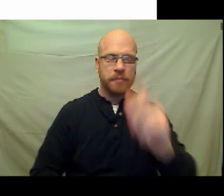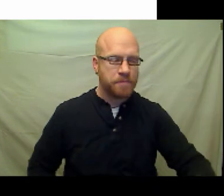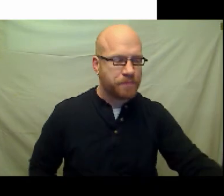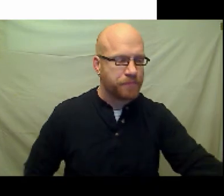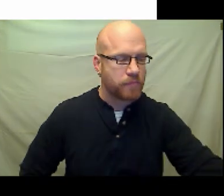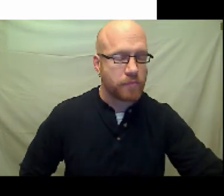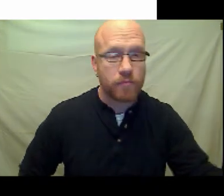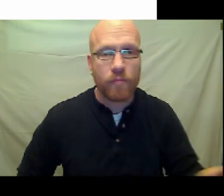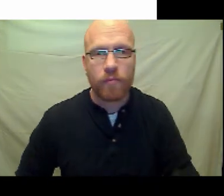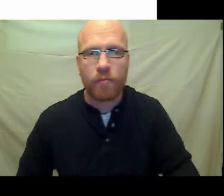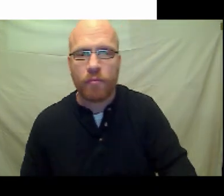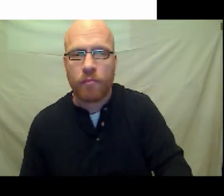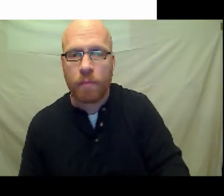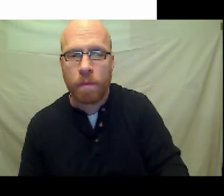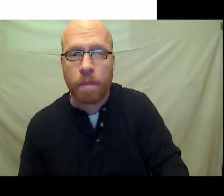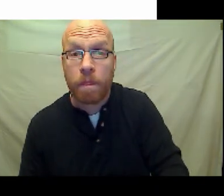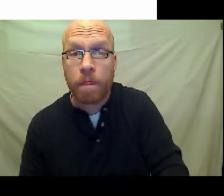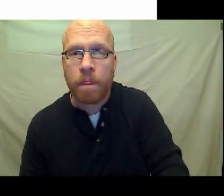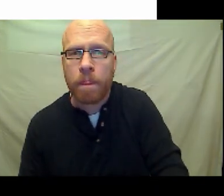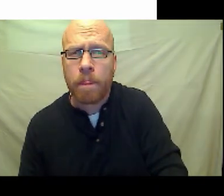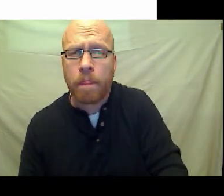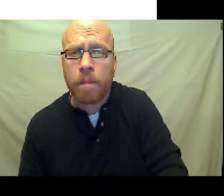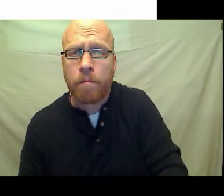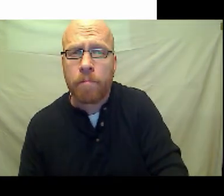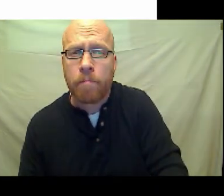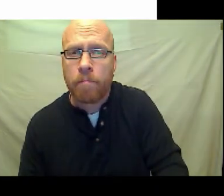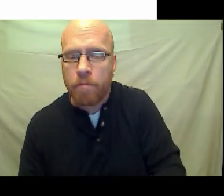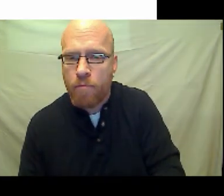same process as before.